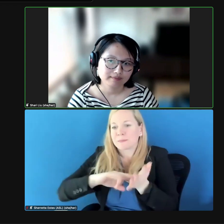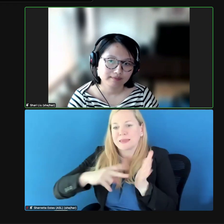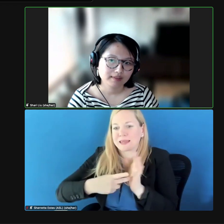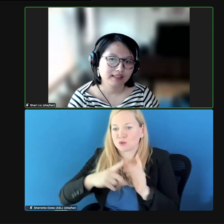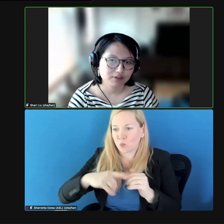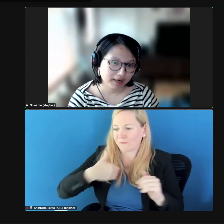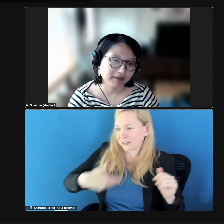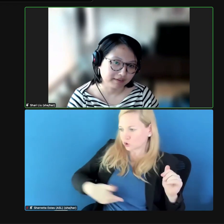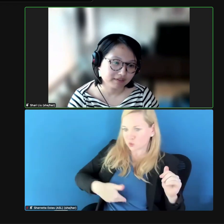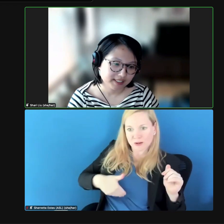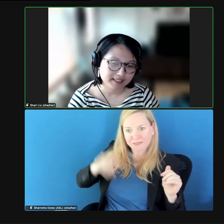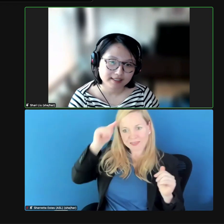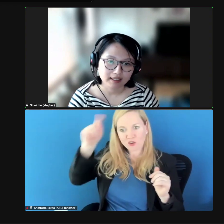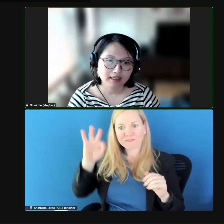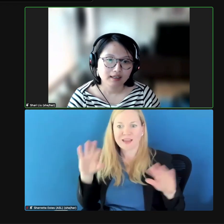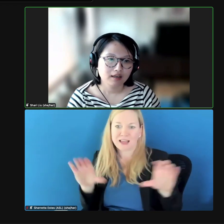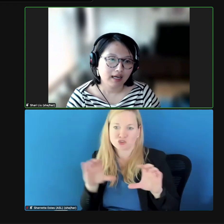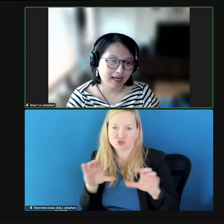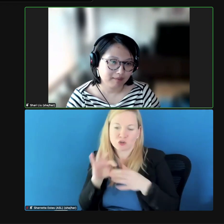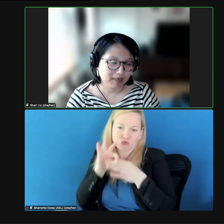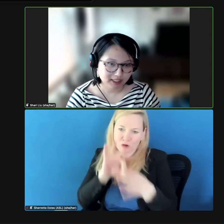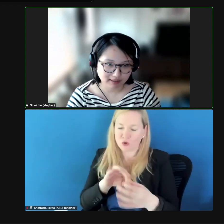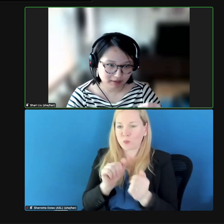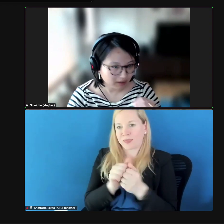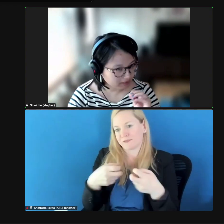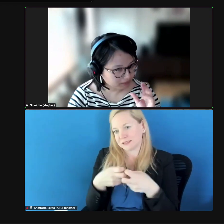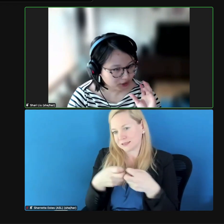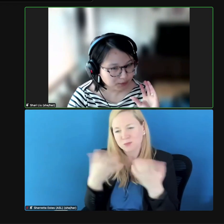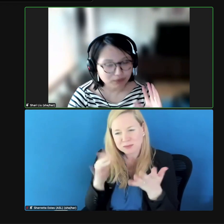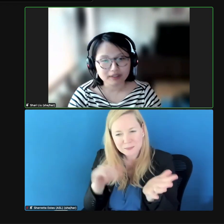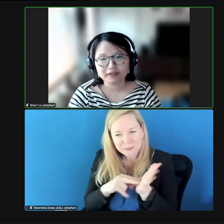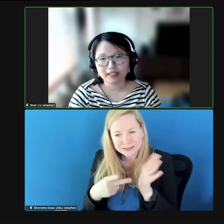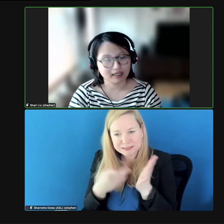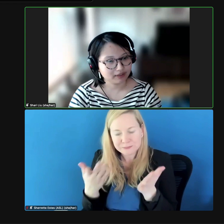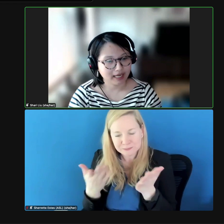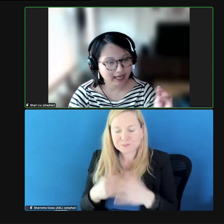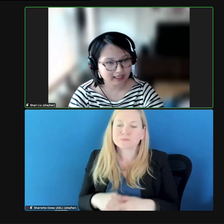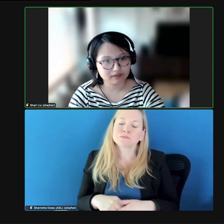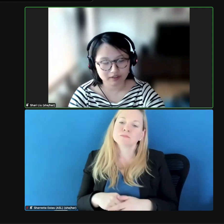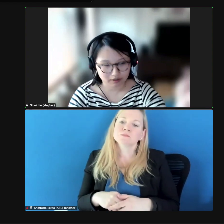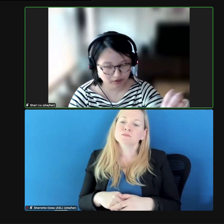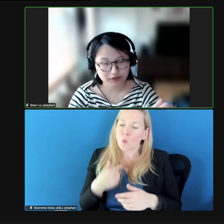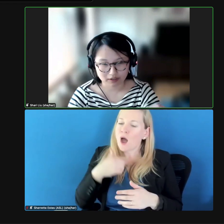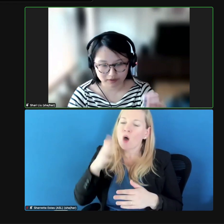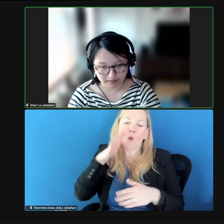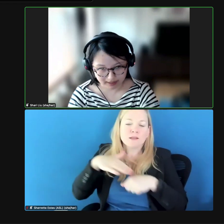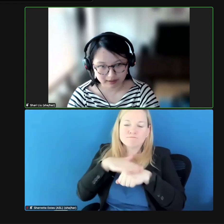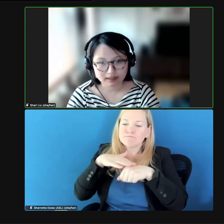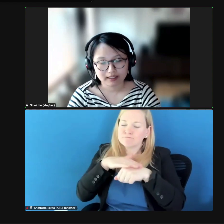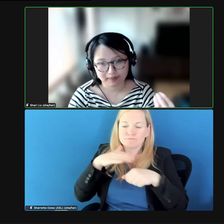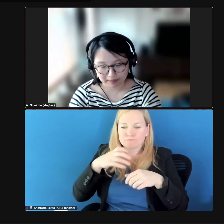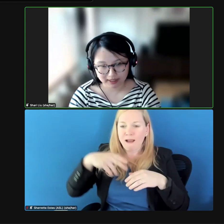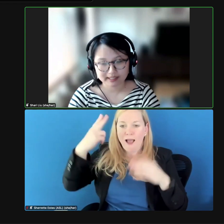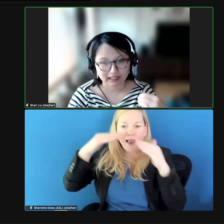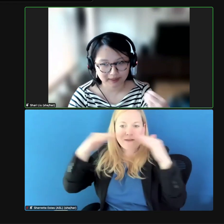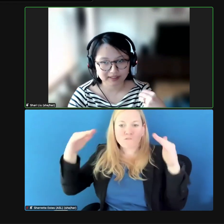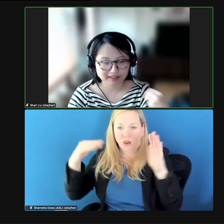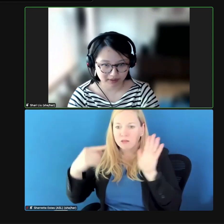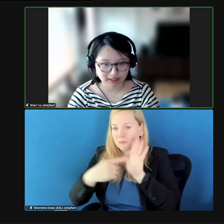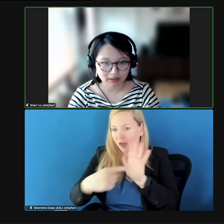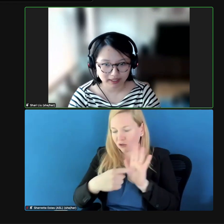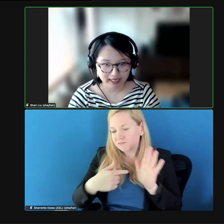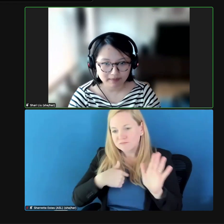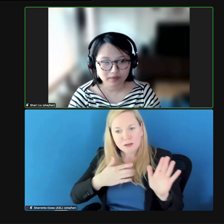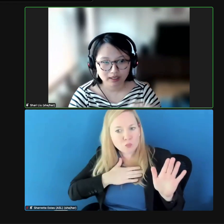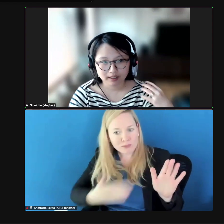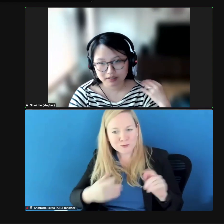action that's grounded in physics? I'm going to just briefly cover the high-level overview of the model, and I'm happy to talk about this